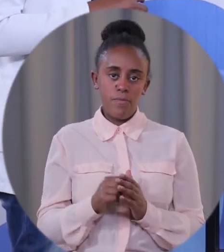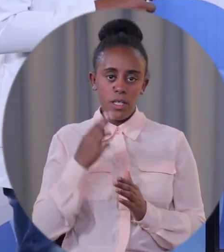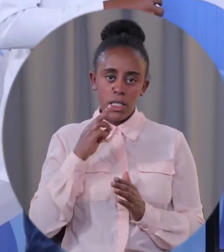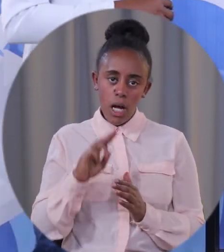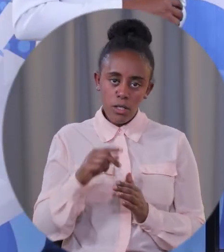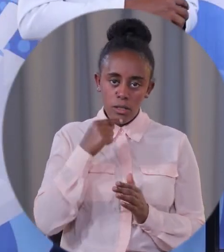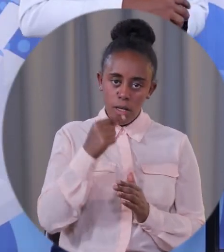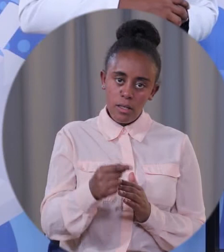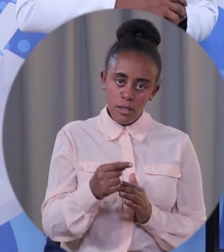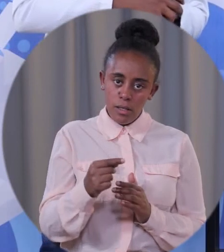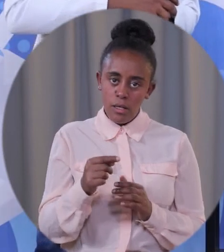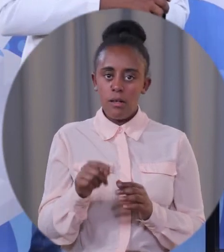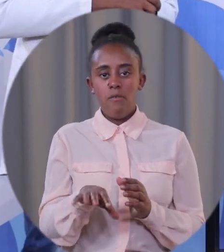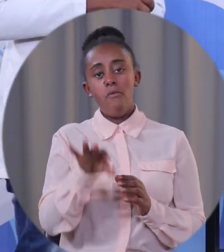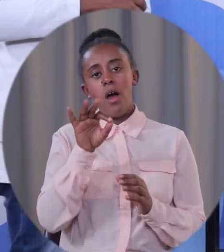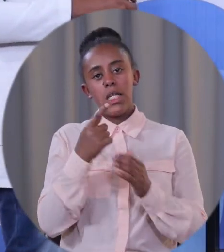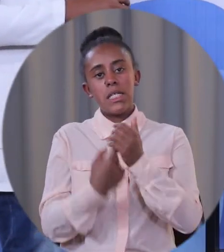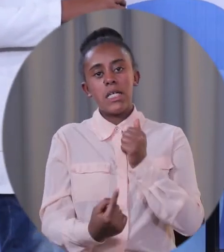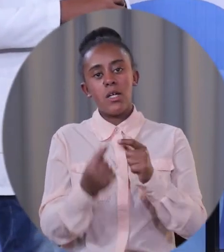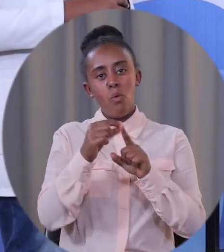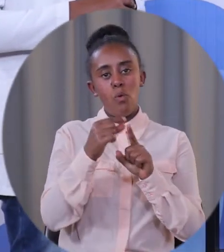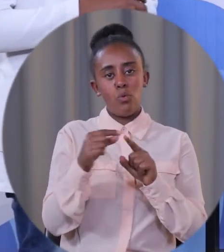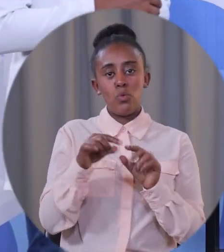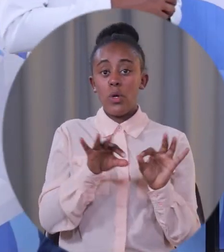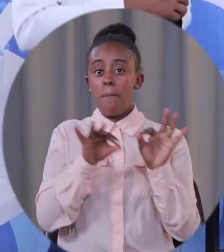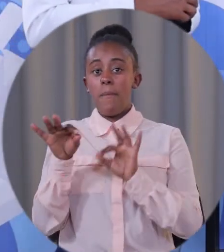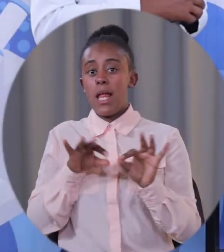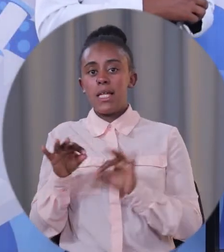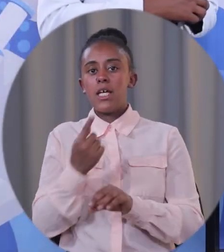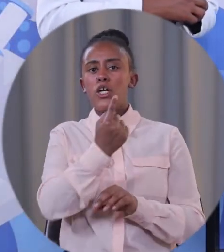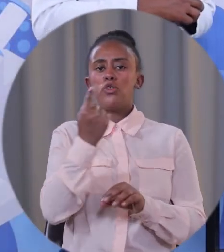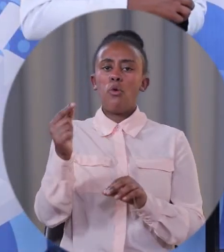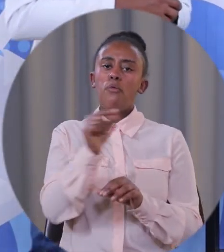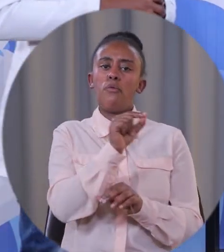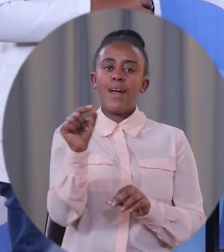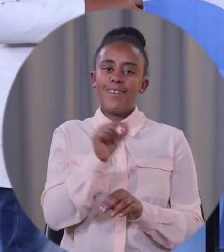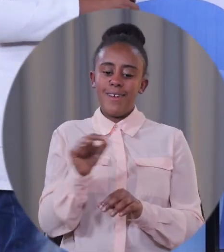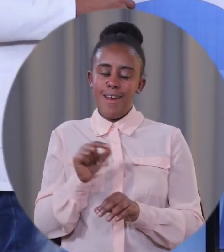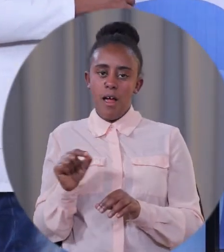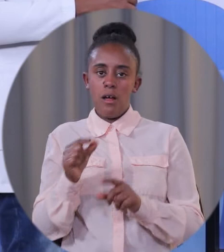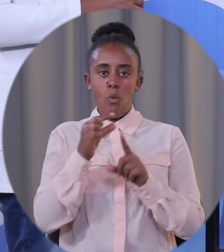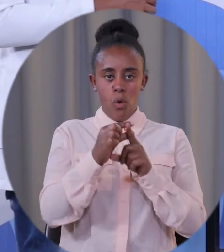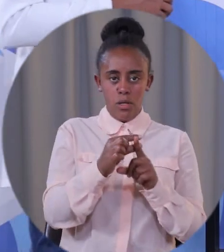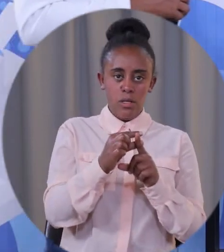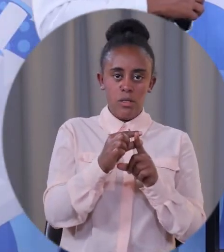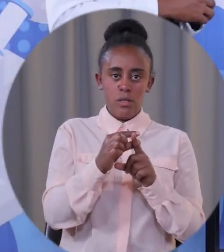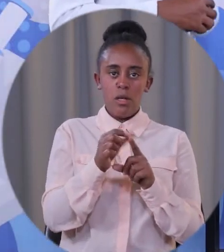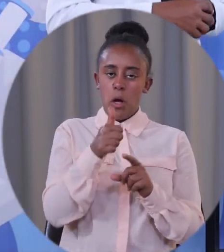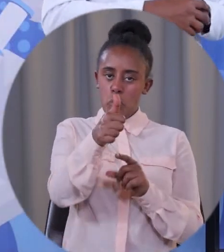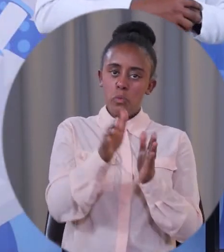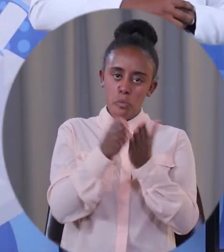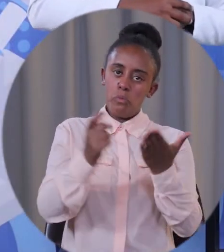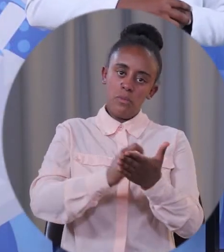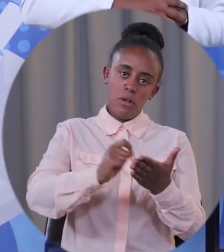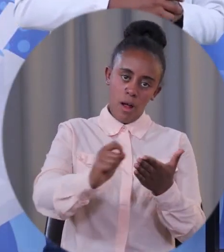instruction says, find single words to replace each of the underlined words and write them down in your exercise